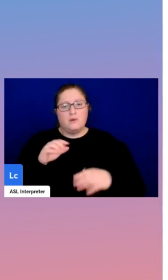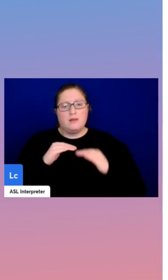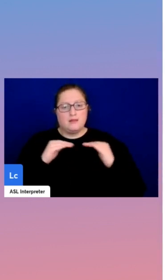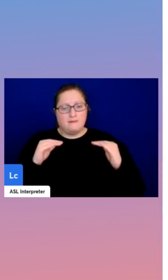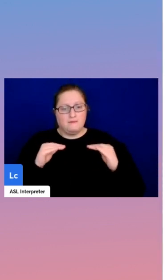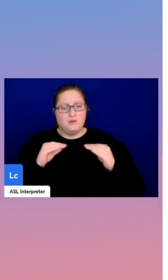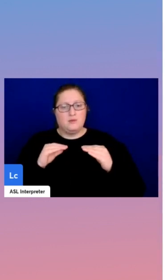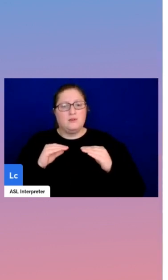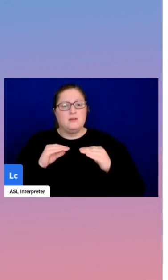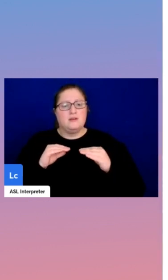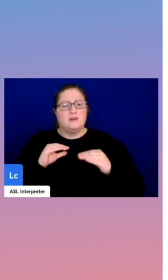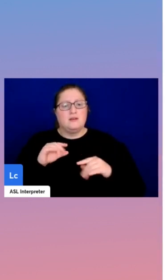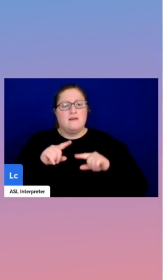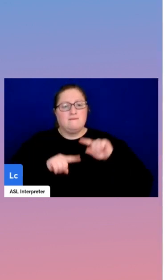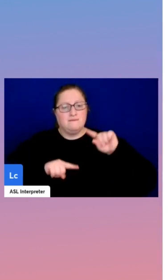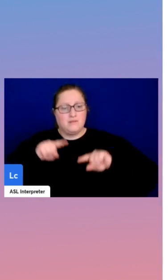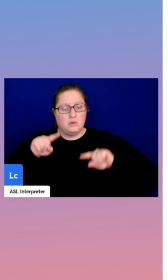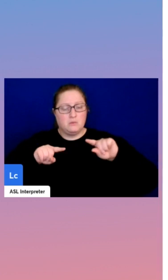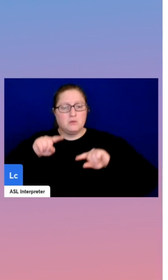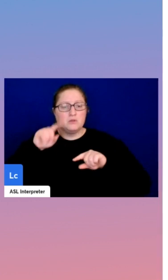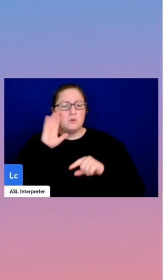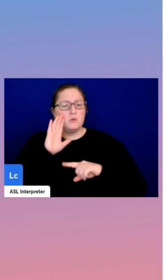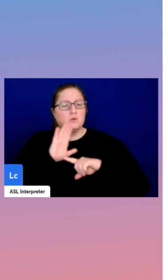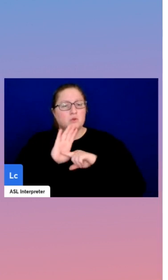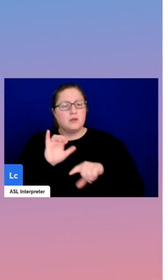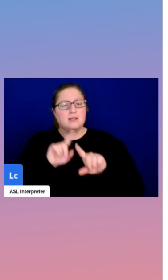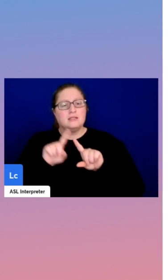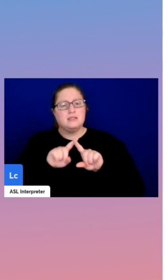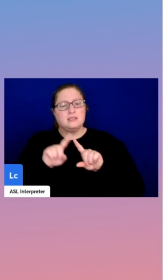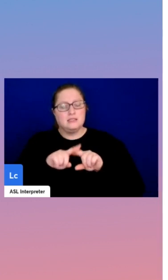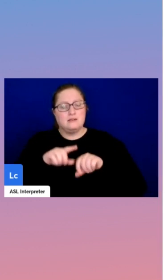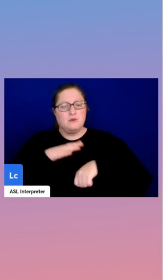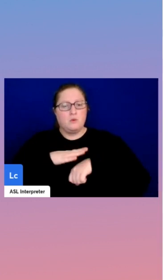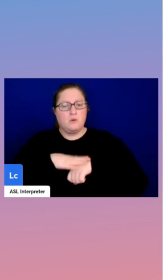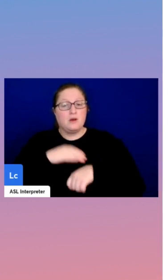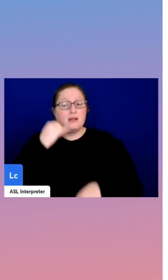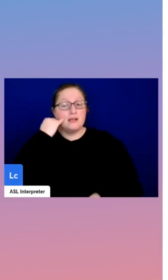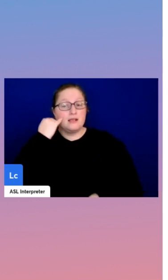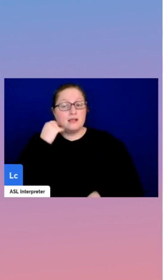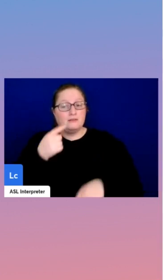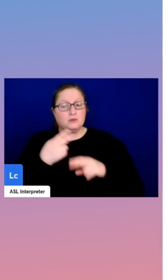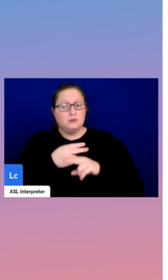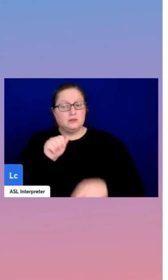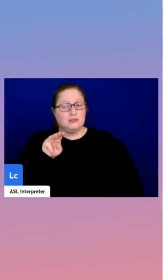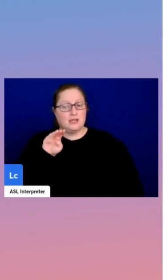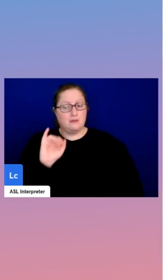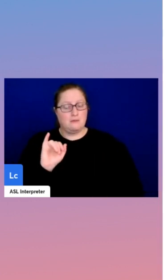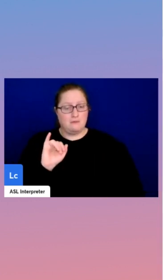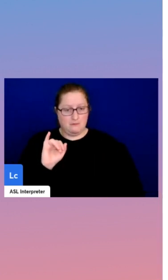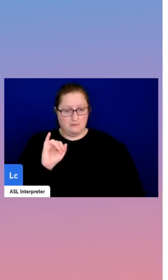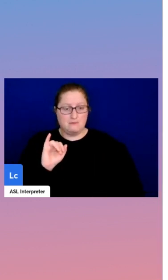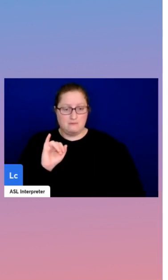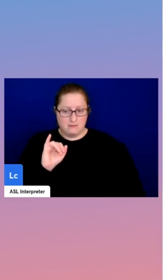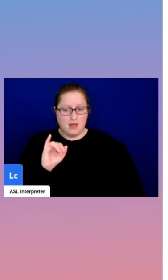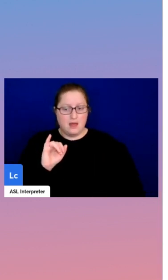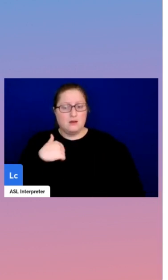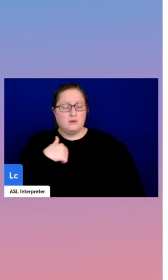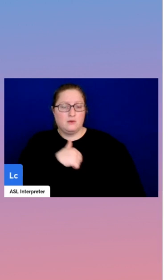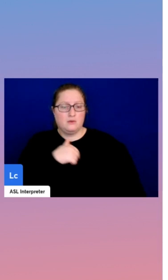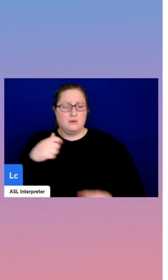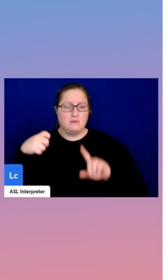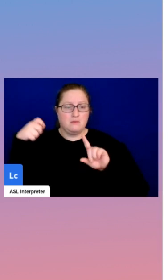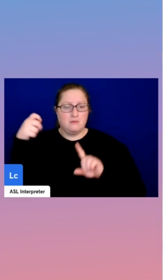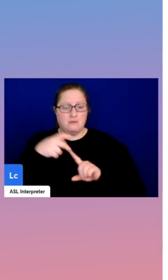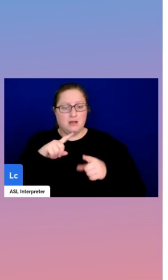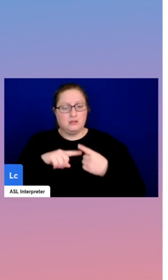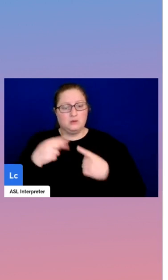couple of variables. So here, in order to show you the warning that you get in case you are using an AMI which is not tracked as part of a HCP